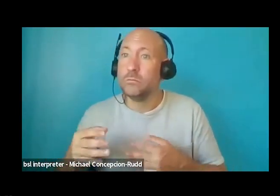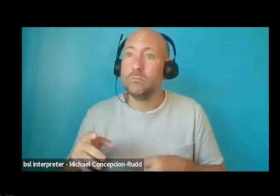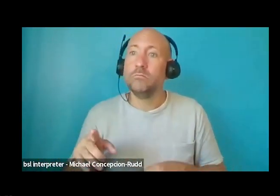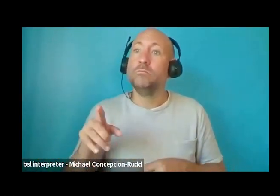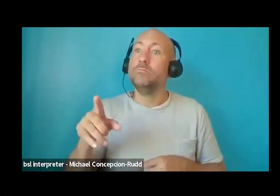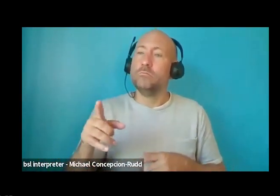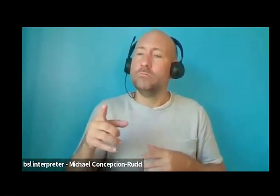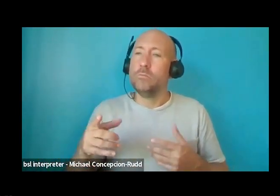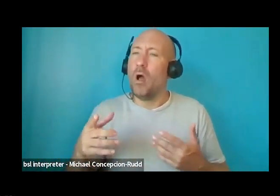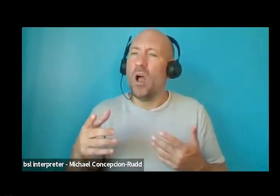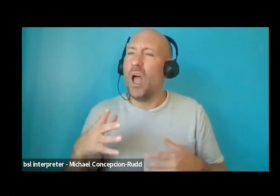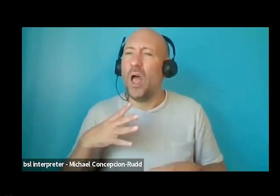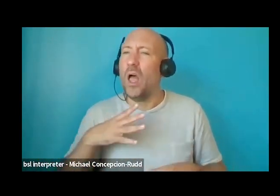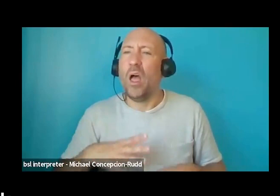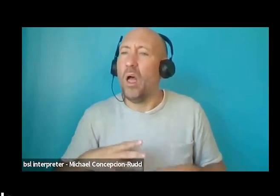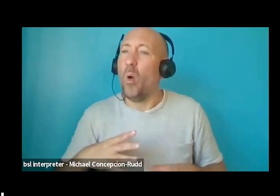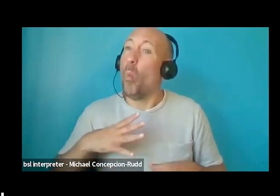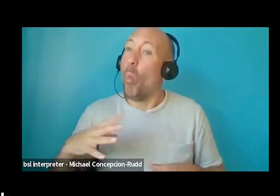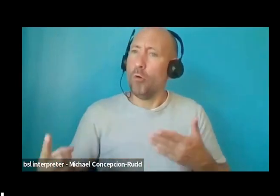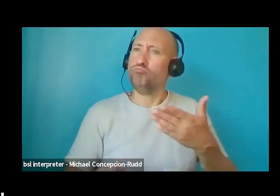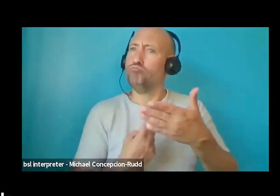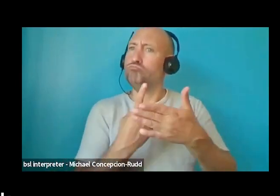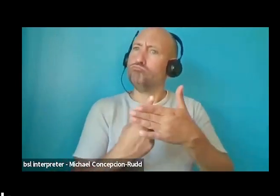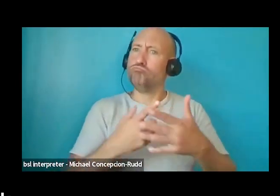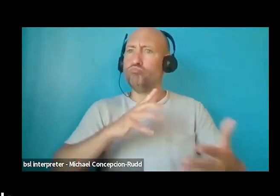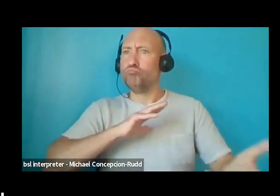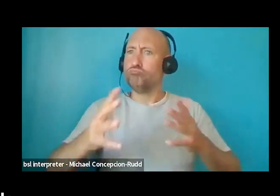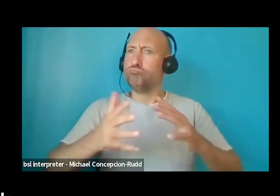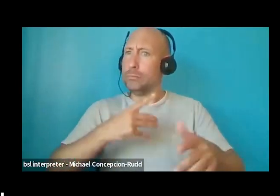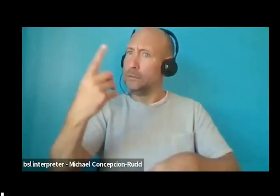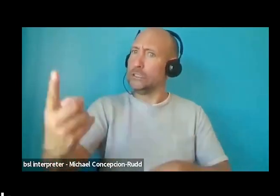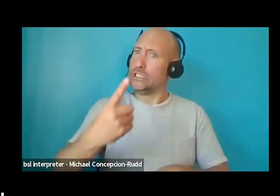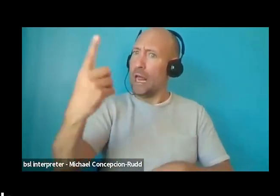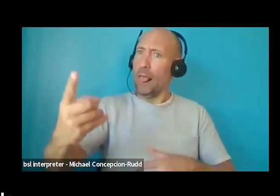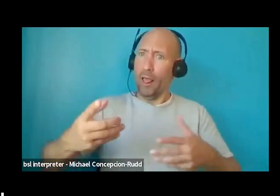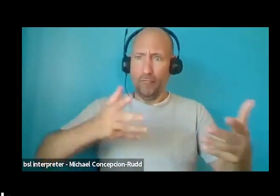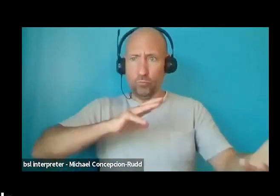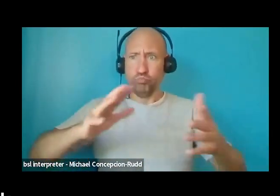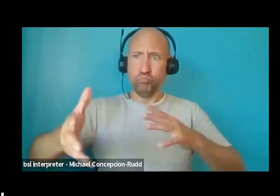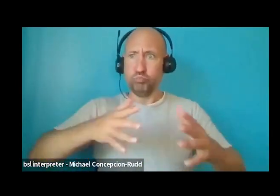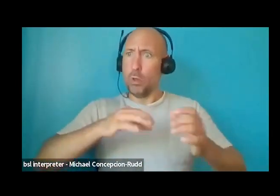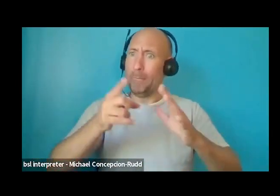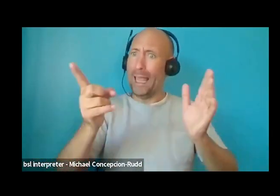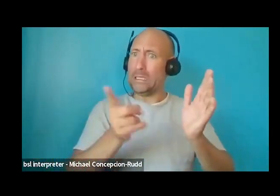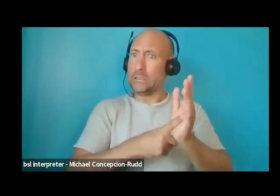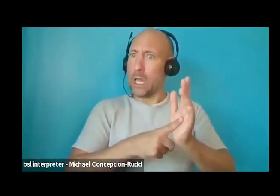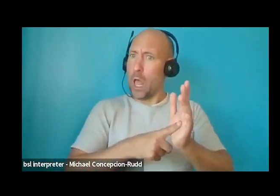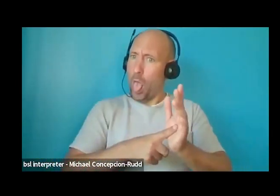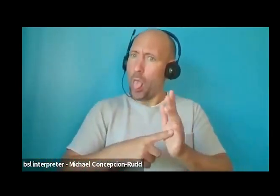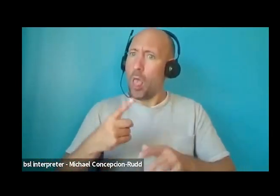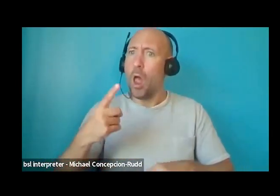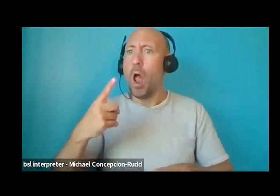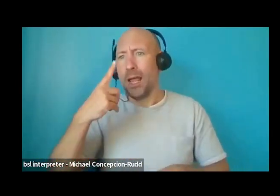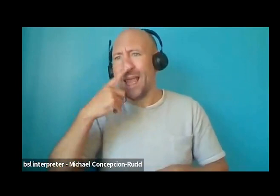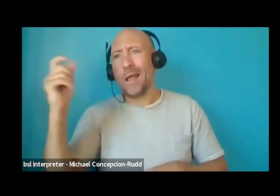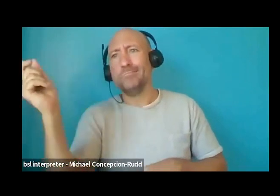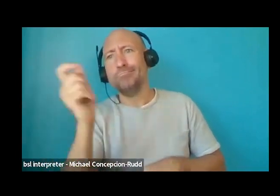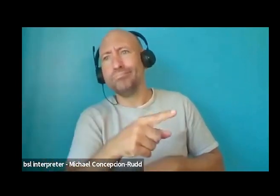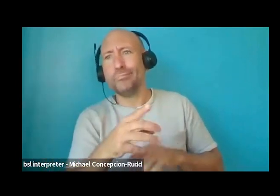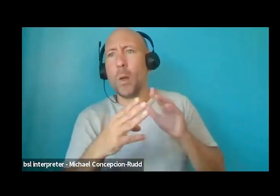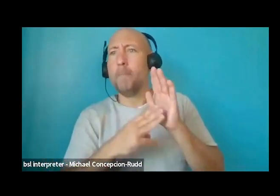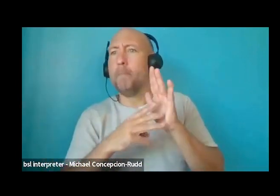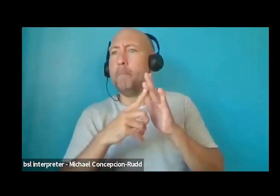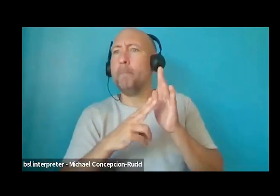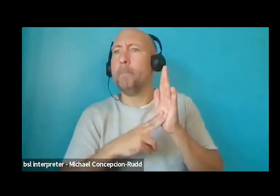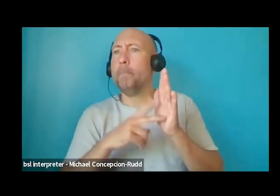to ask a question using sign language, or you'd prefer to just speak your question out loud, please contact Monique, and